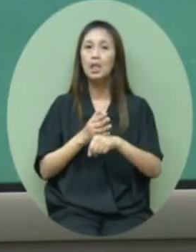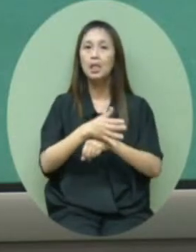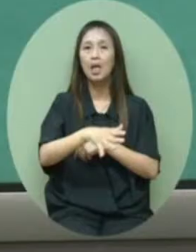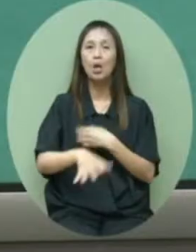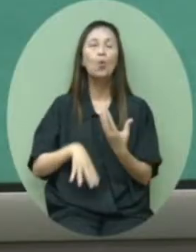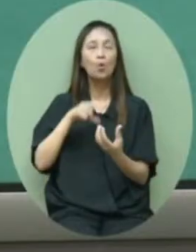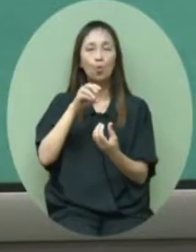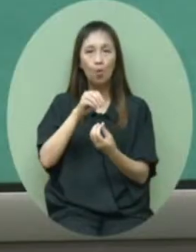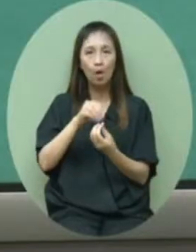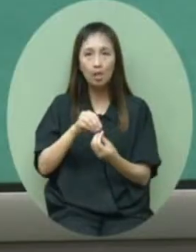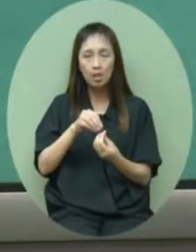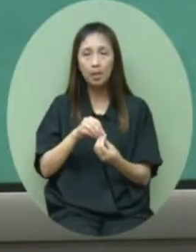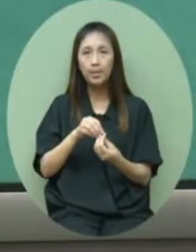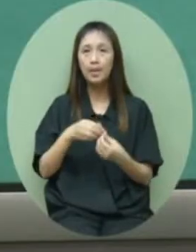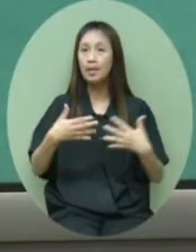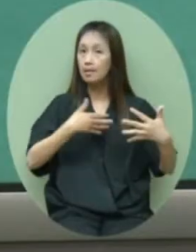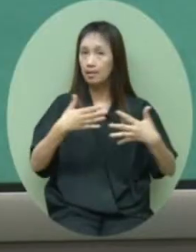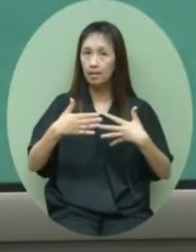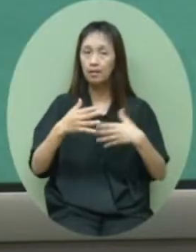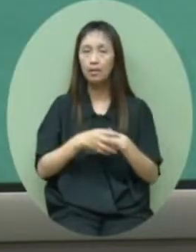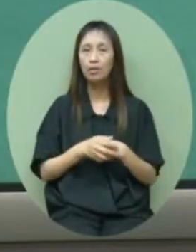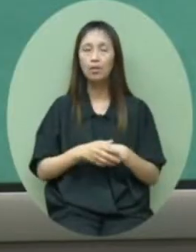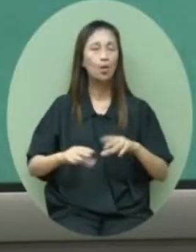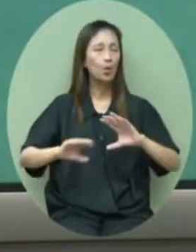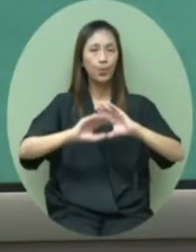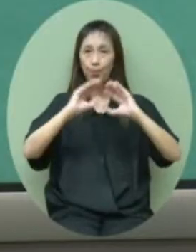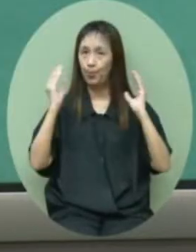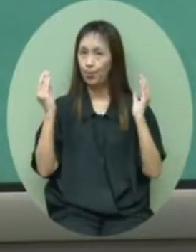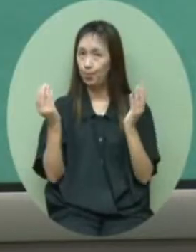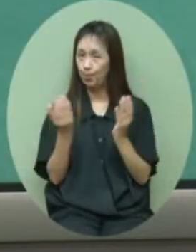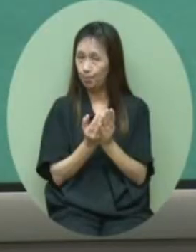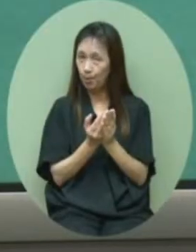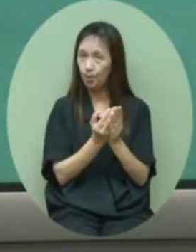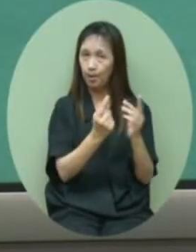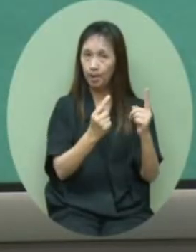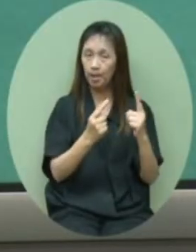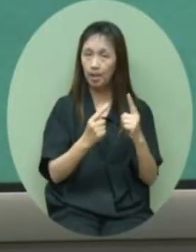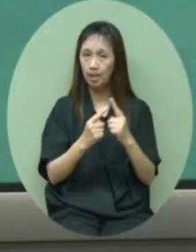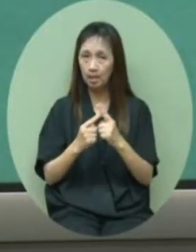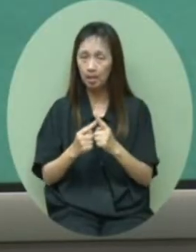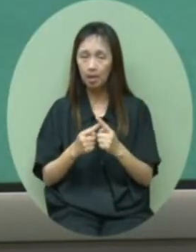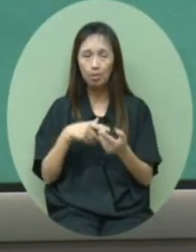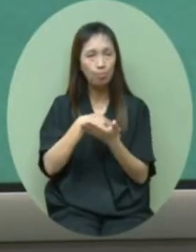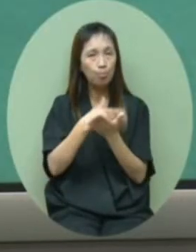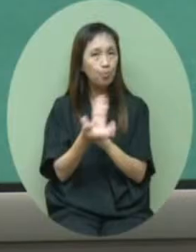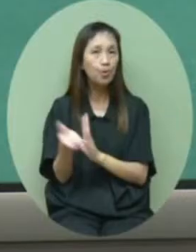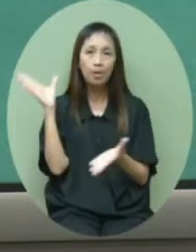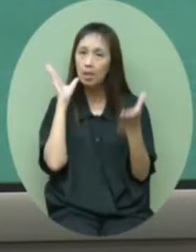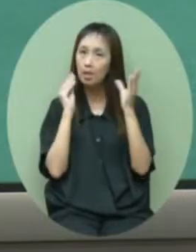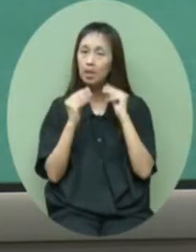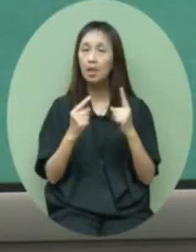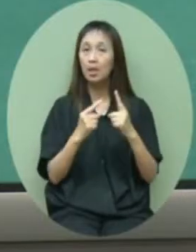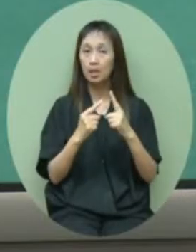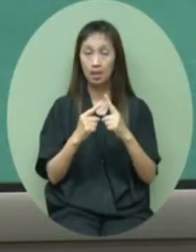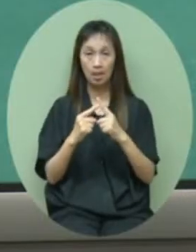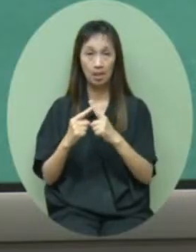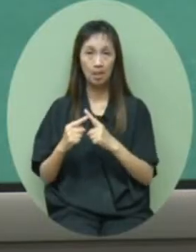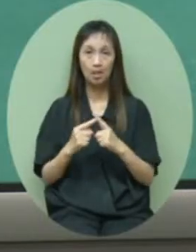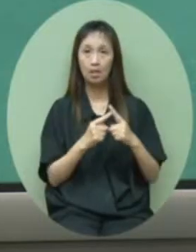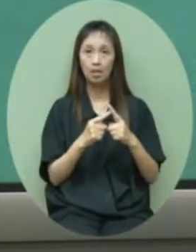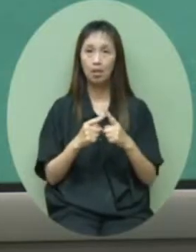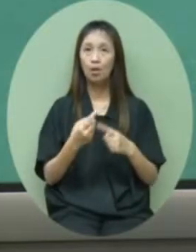because the policy address covers issues of concern to the public. So that's why I like to listen to views from all